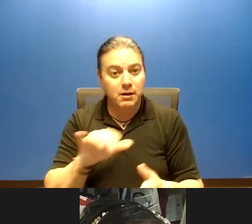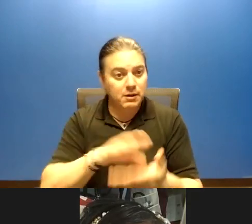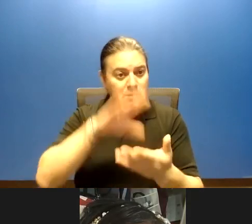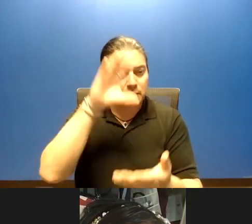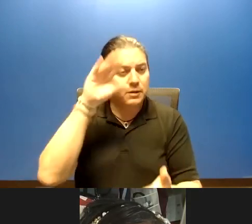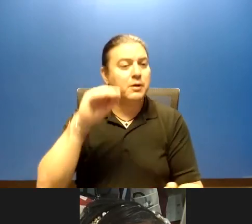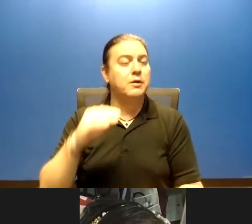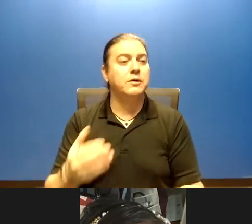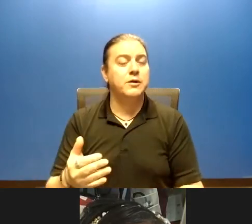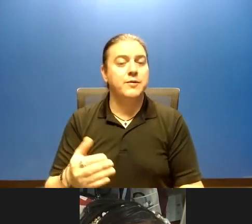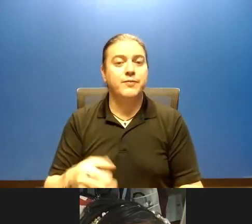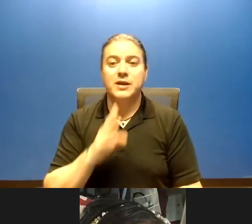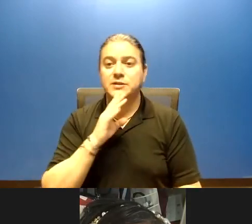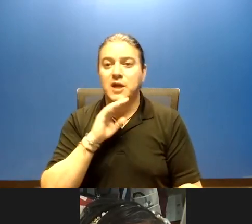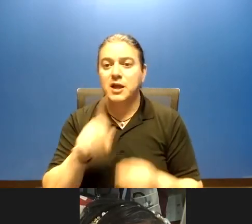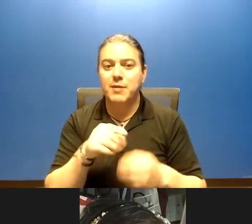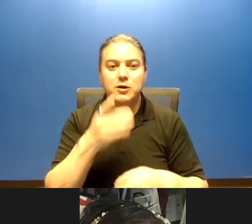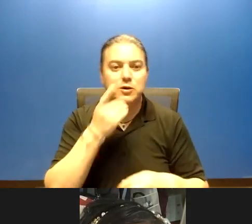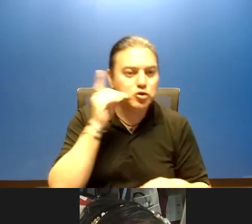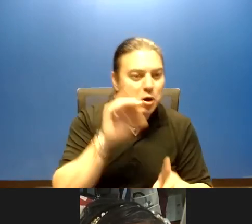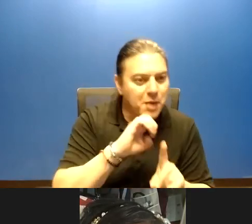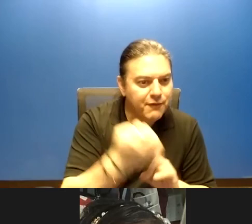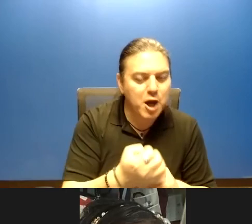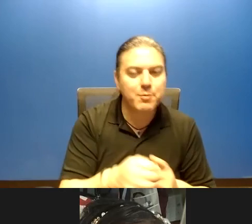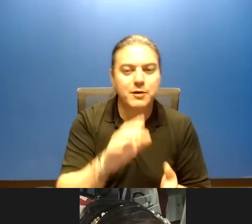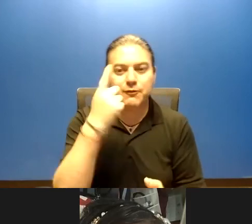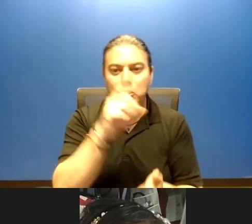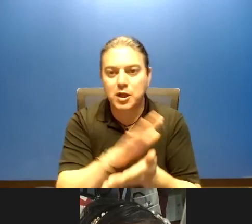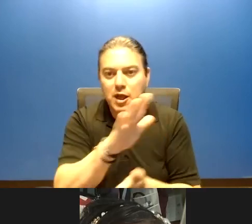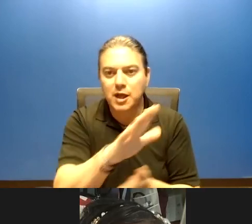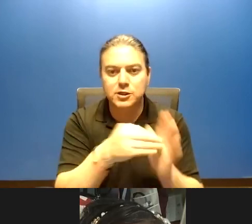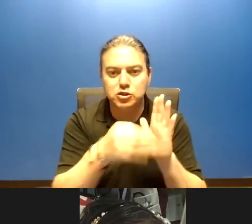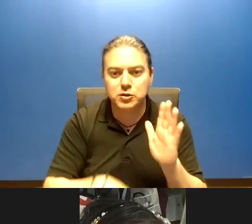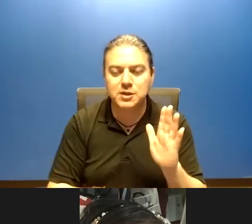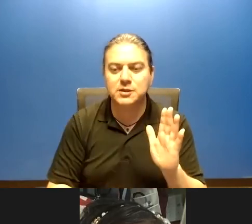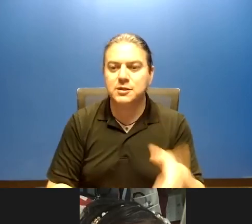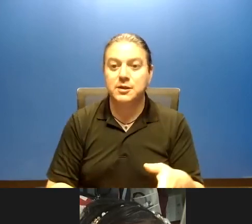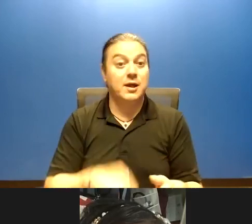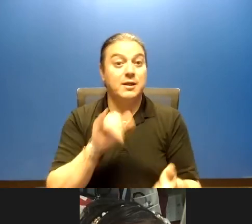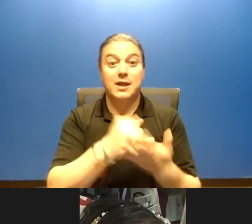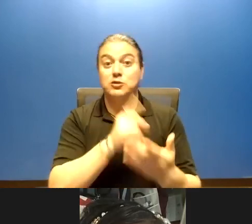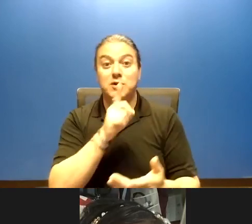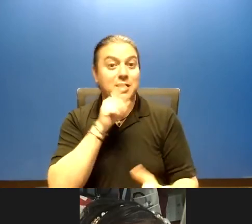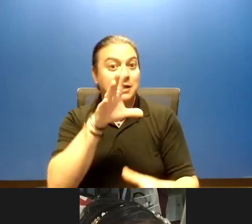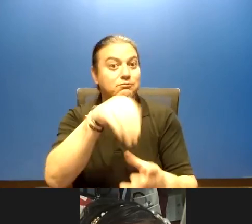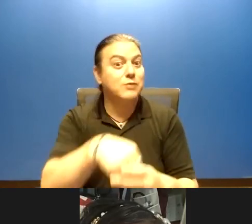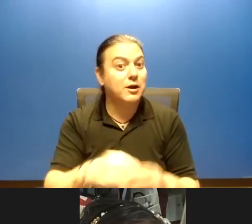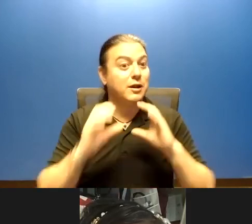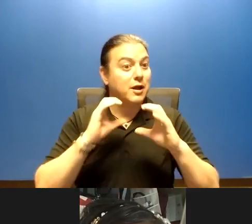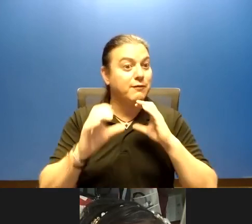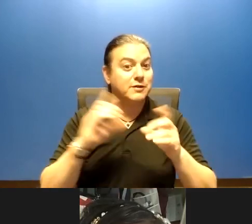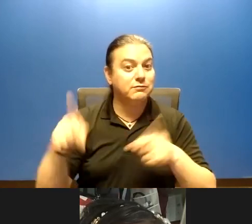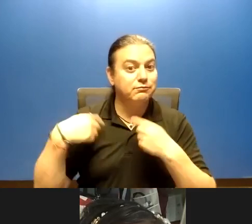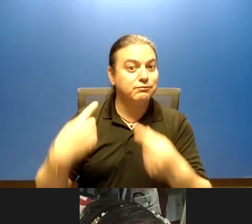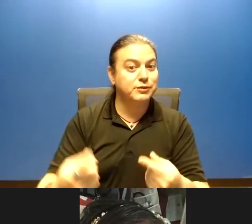talking about dorm environments and college students, that's really something that hasn't been a part of the conversations we've been